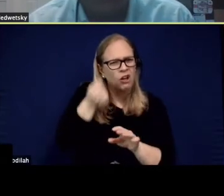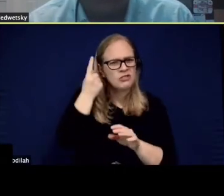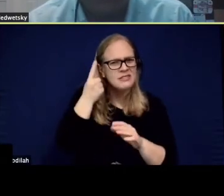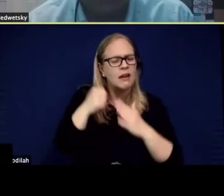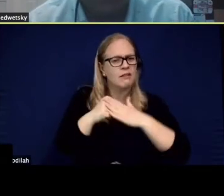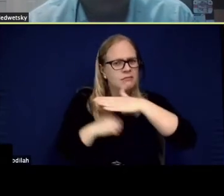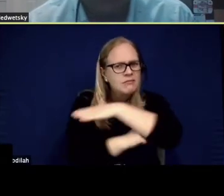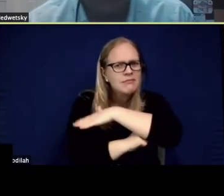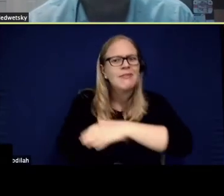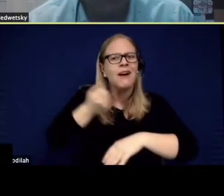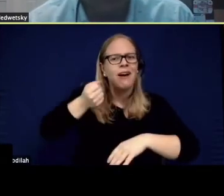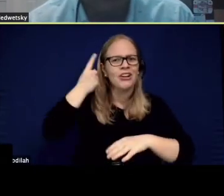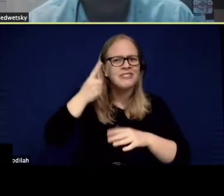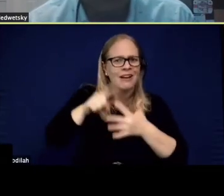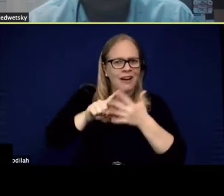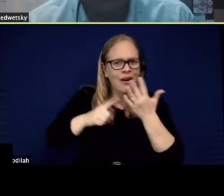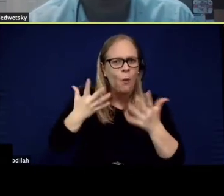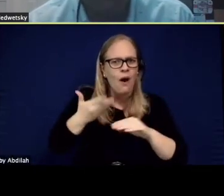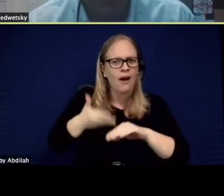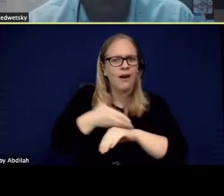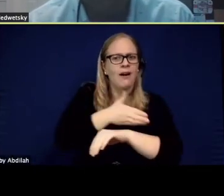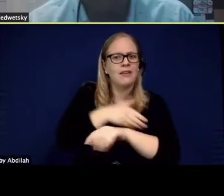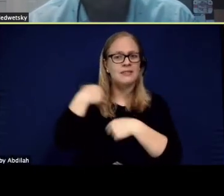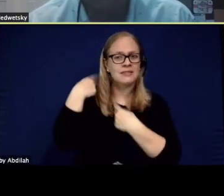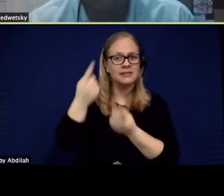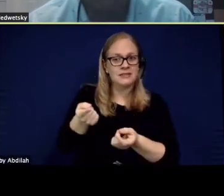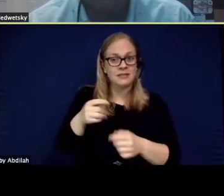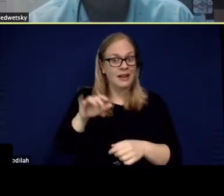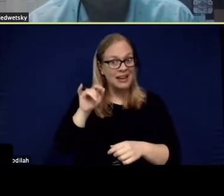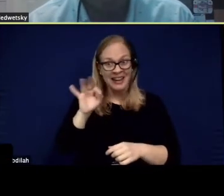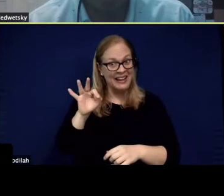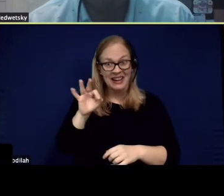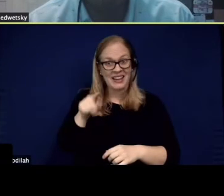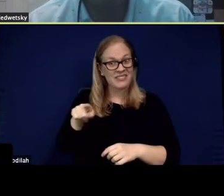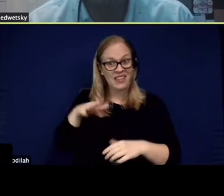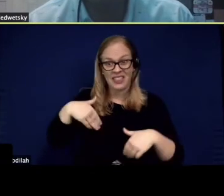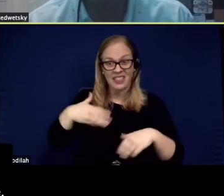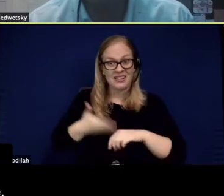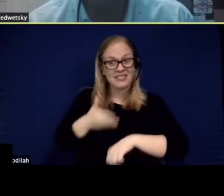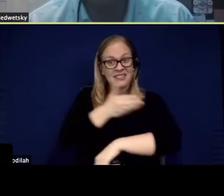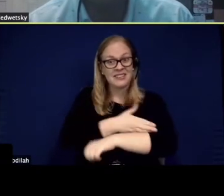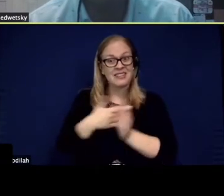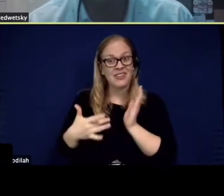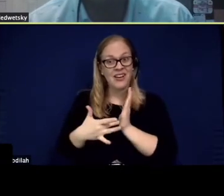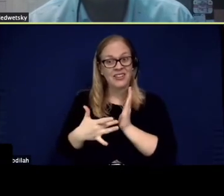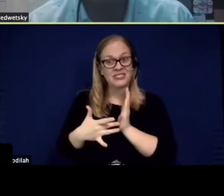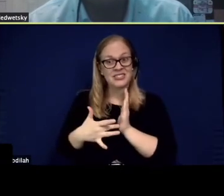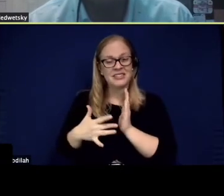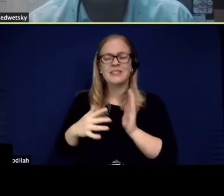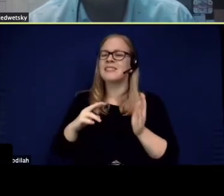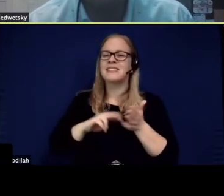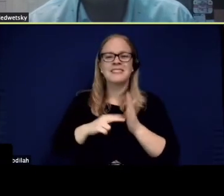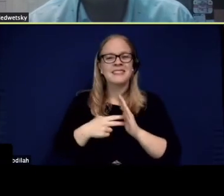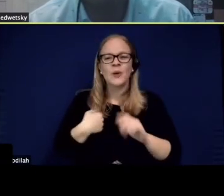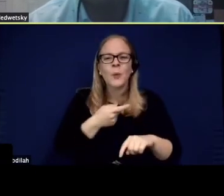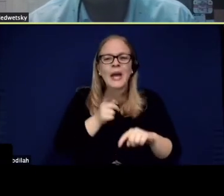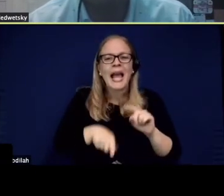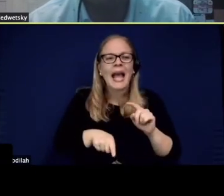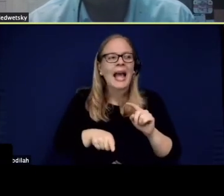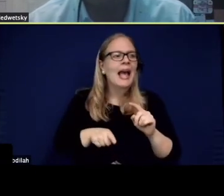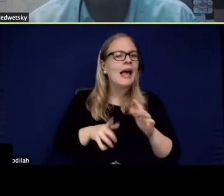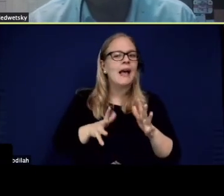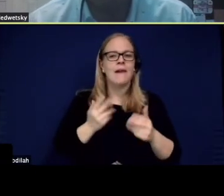advances, we would not be able to utilize the hearing aids in